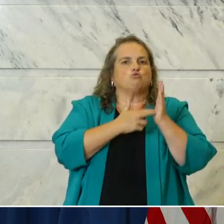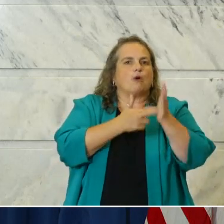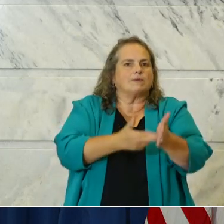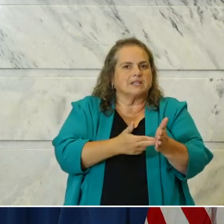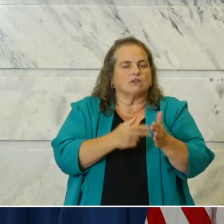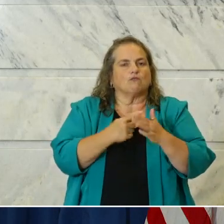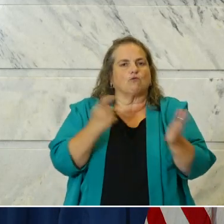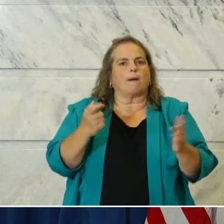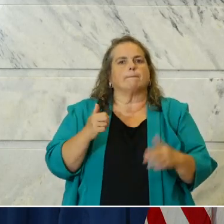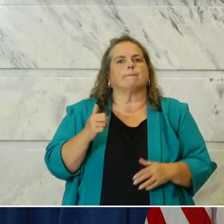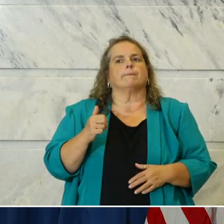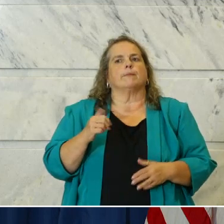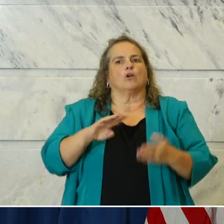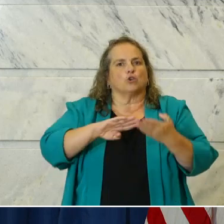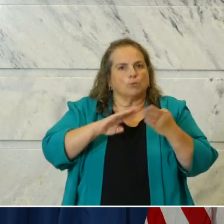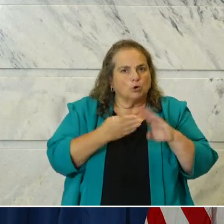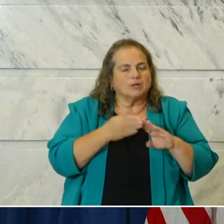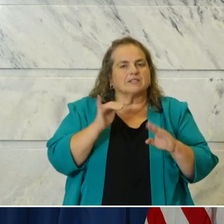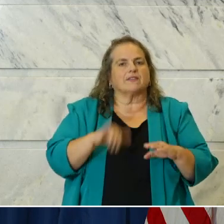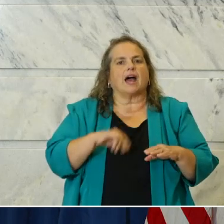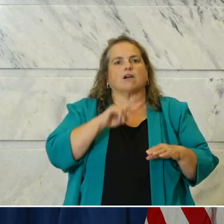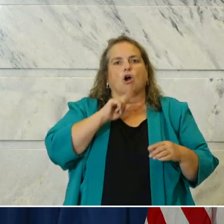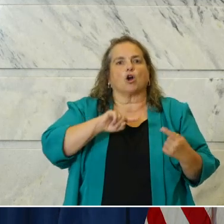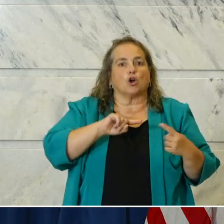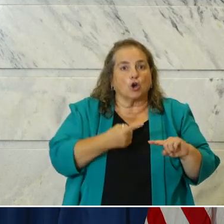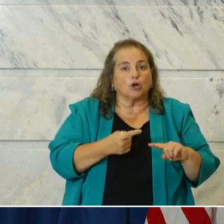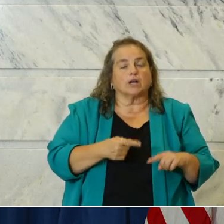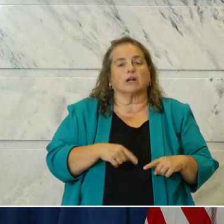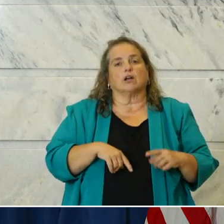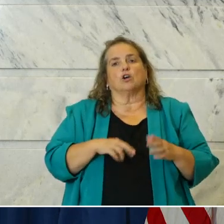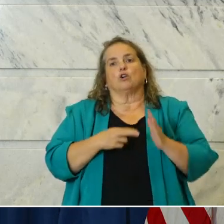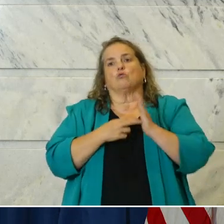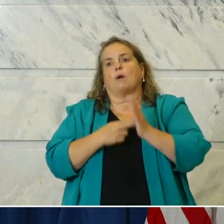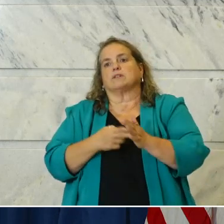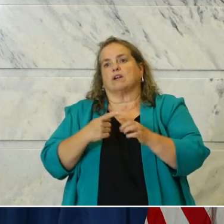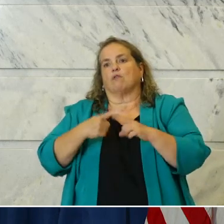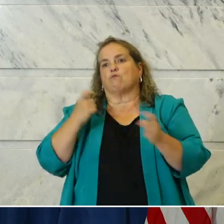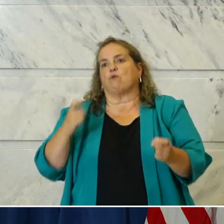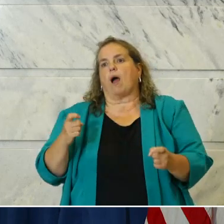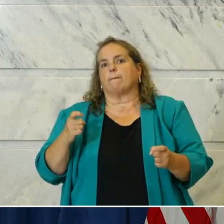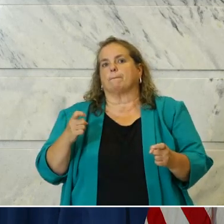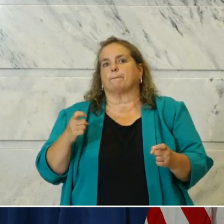representation from the communities that are hurting, representation from